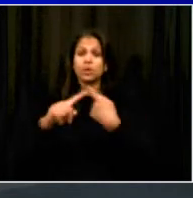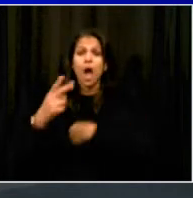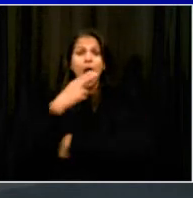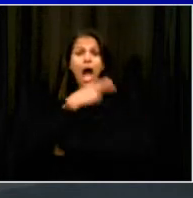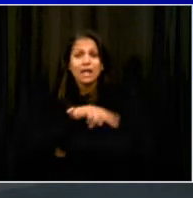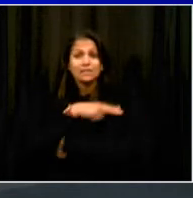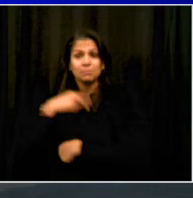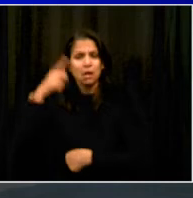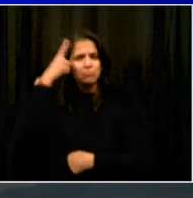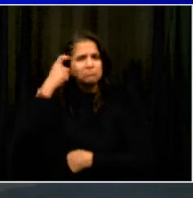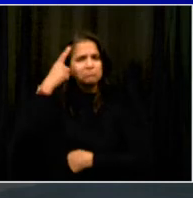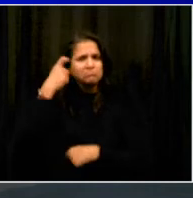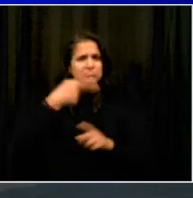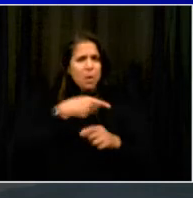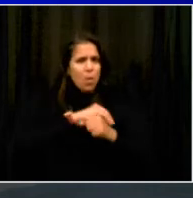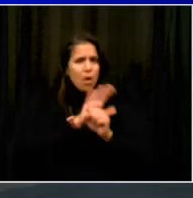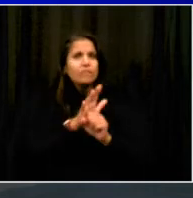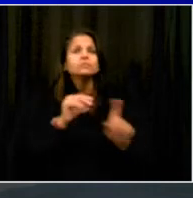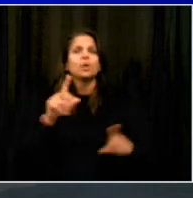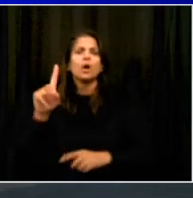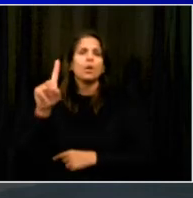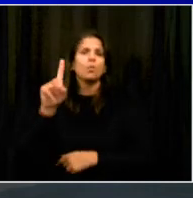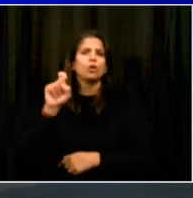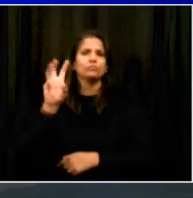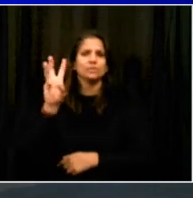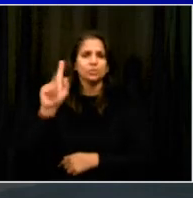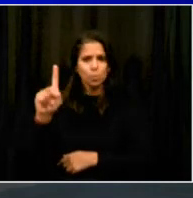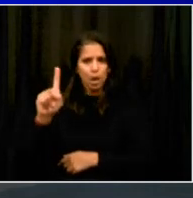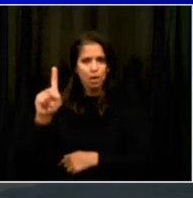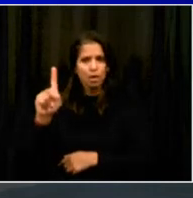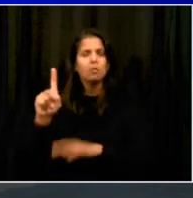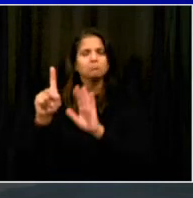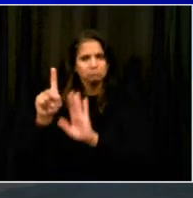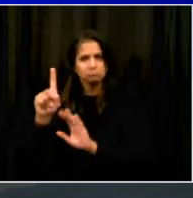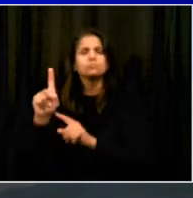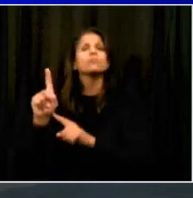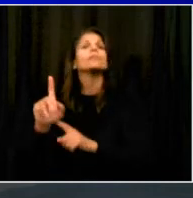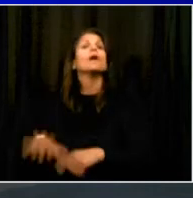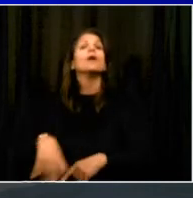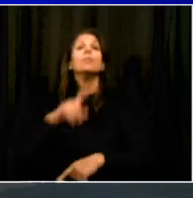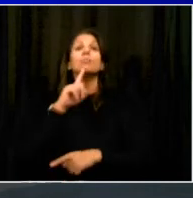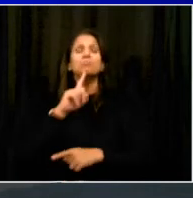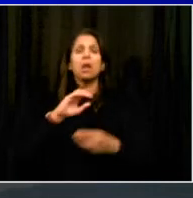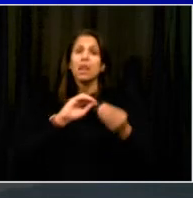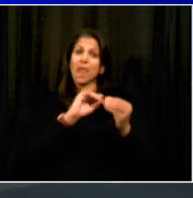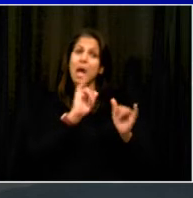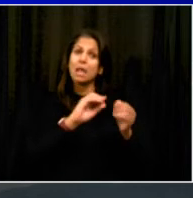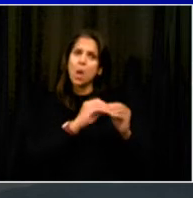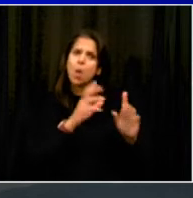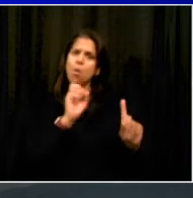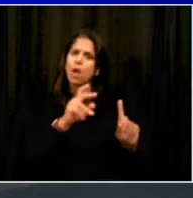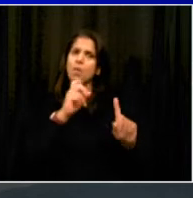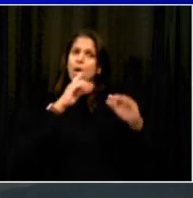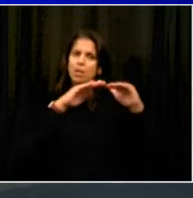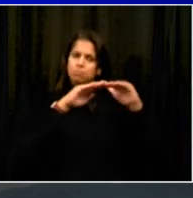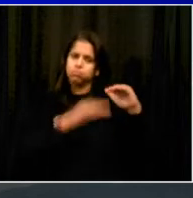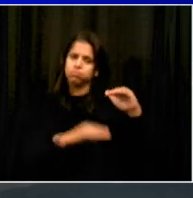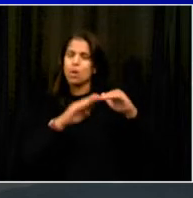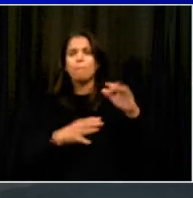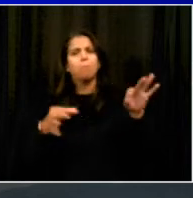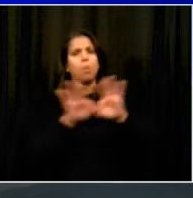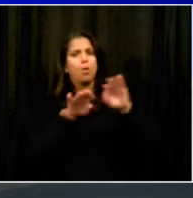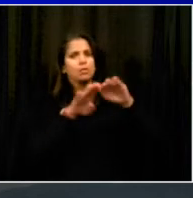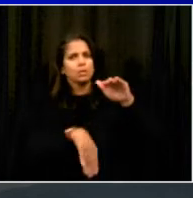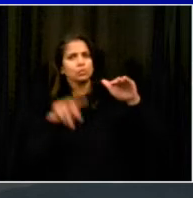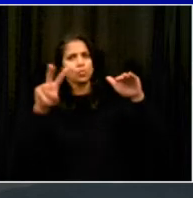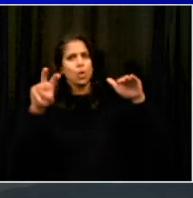is 161 patients. And again, where we want to be is under 200 patients. So today, a good